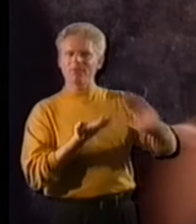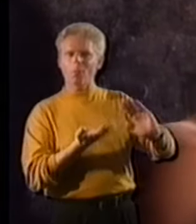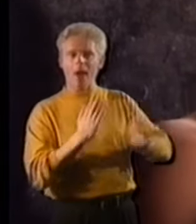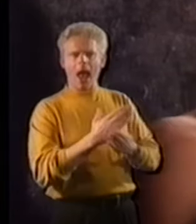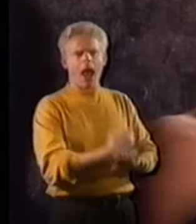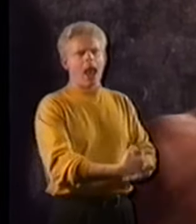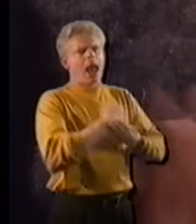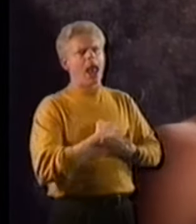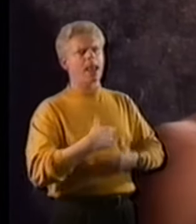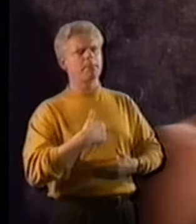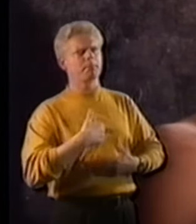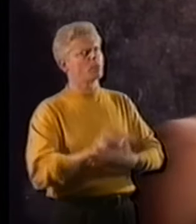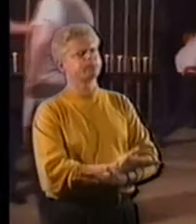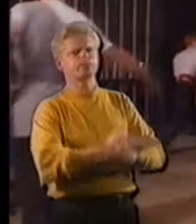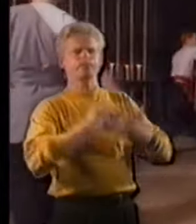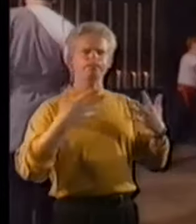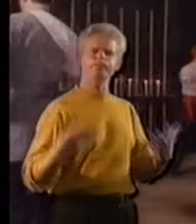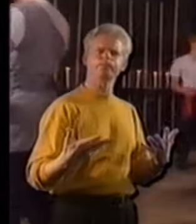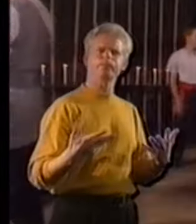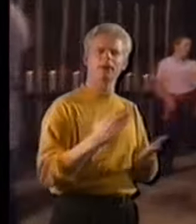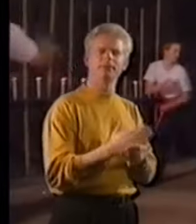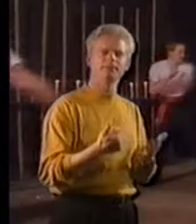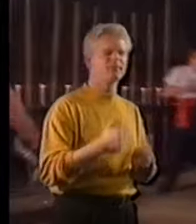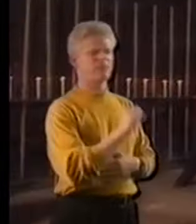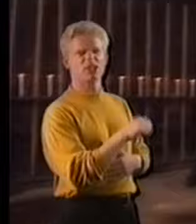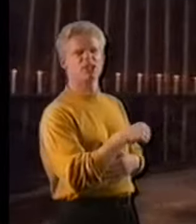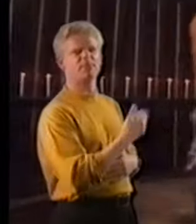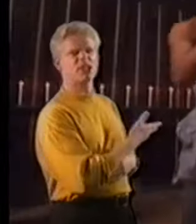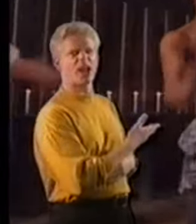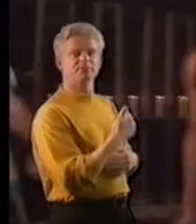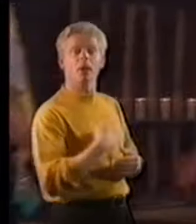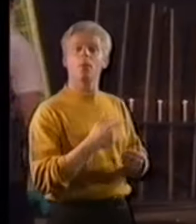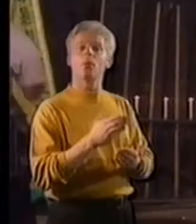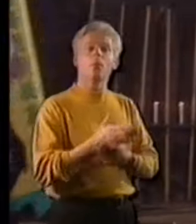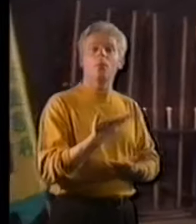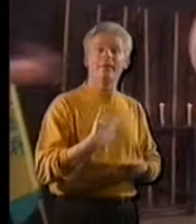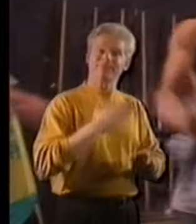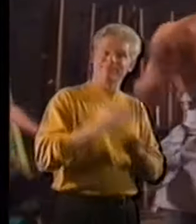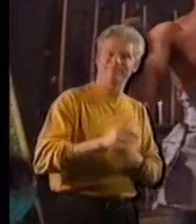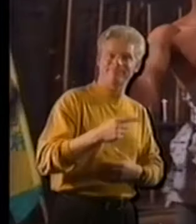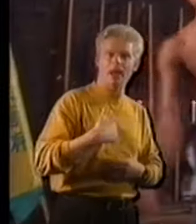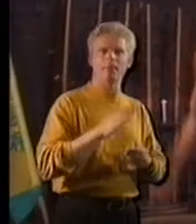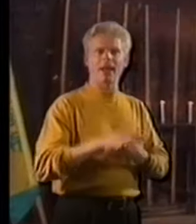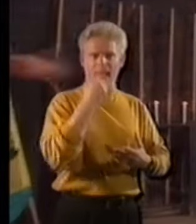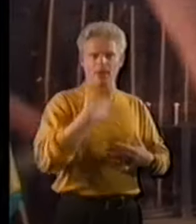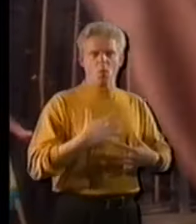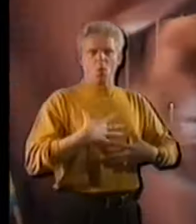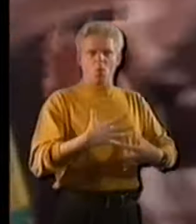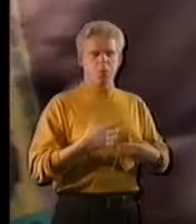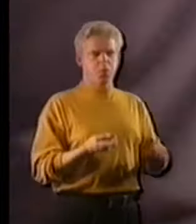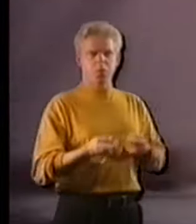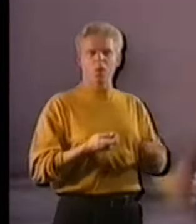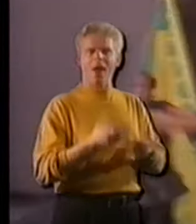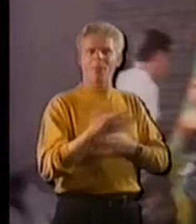Like, doing Kung Fu has helped me out a lot. Yeah. Because I know for a fact it's given me some breathing,